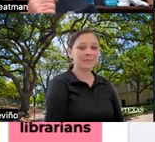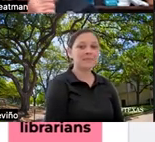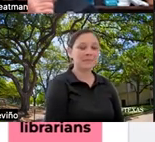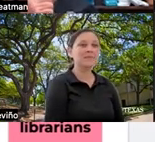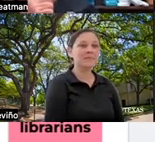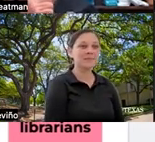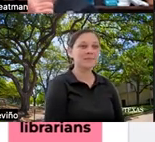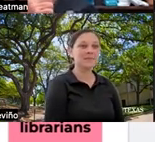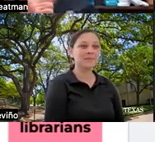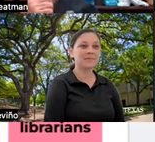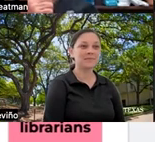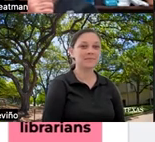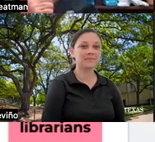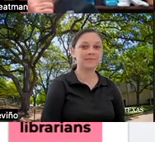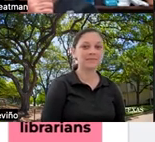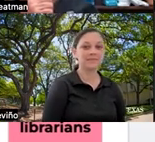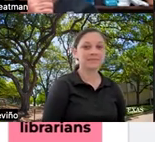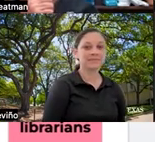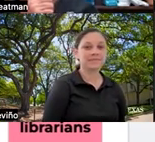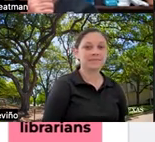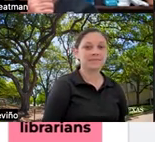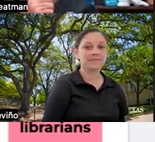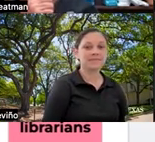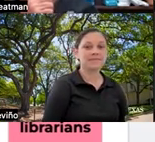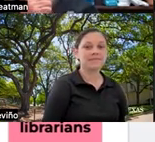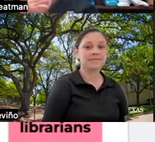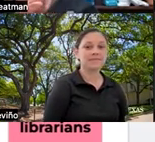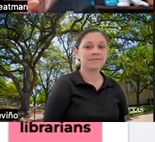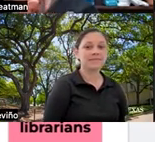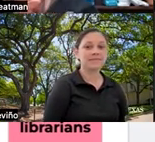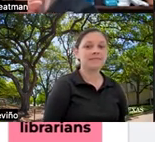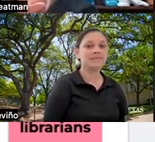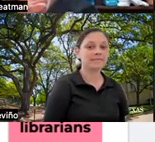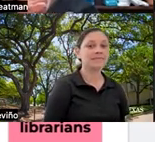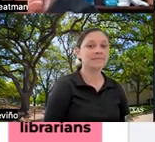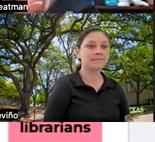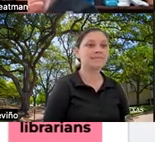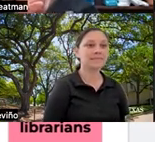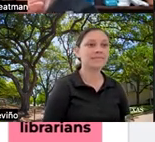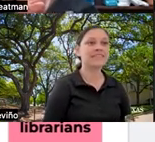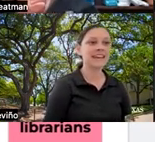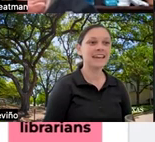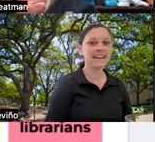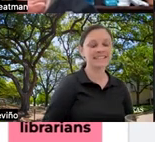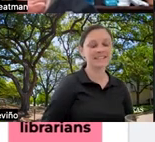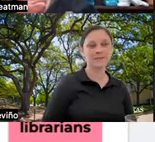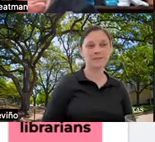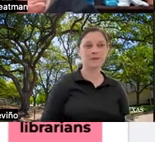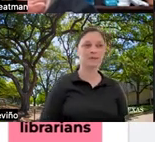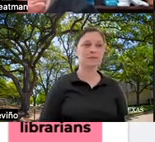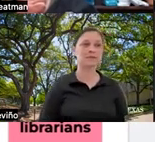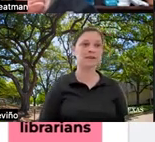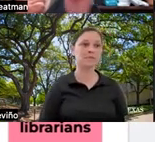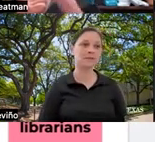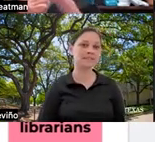professional network. And so I just think it's something, or in our professional network, I just think it's something worth highlighting. Yeah, so you